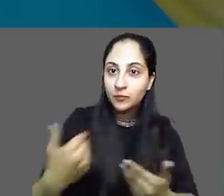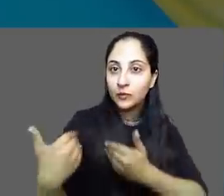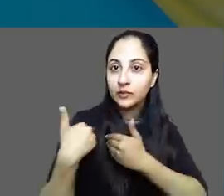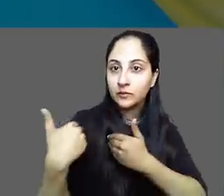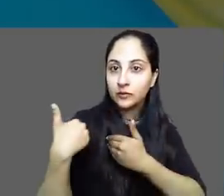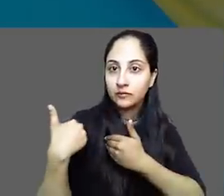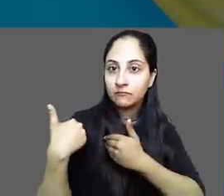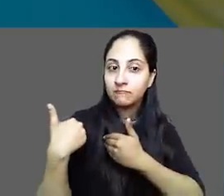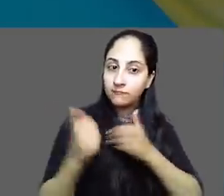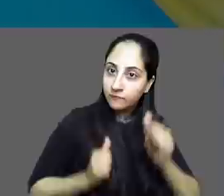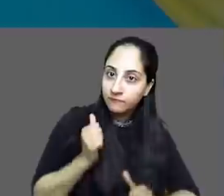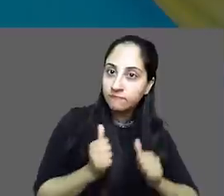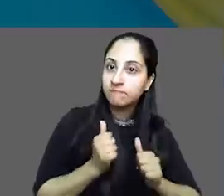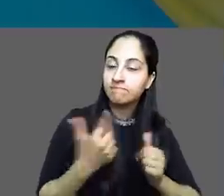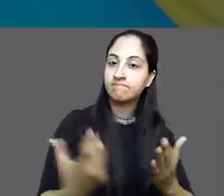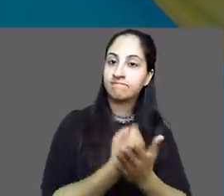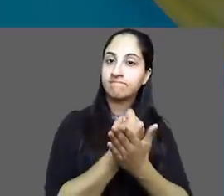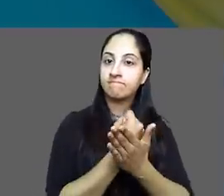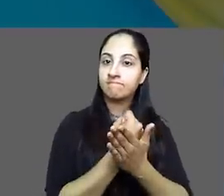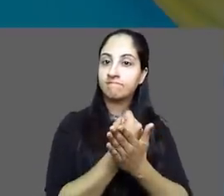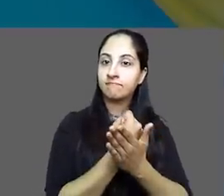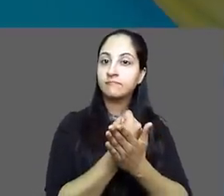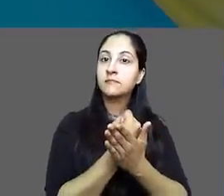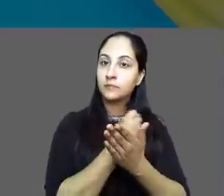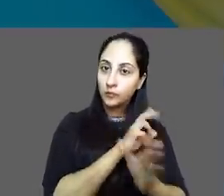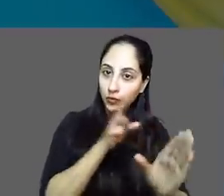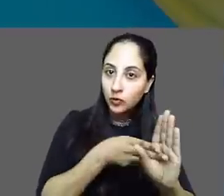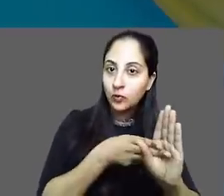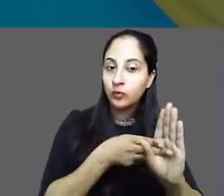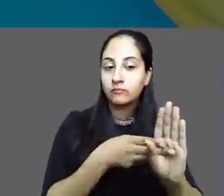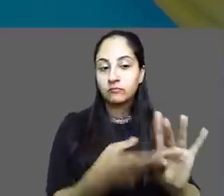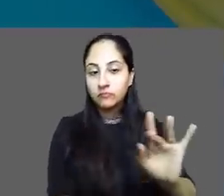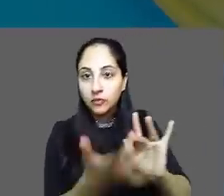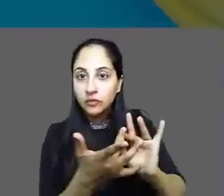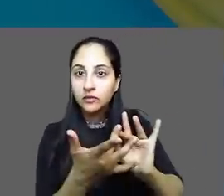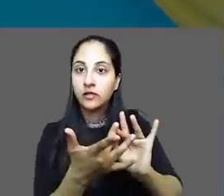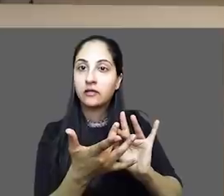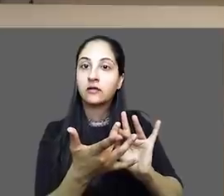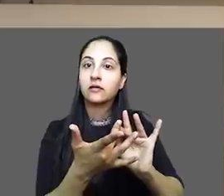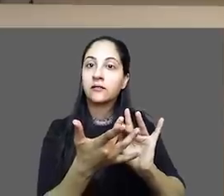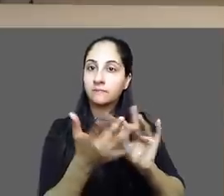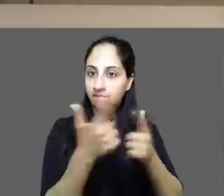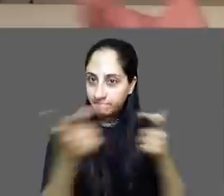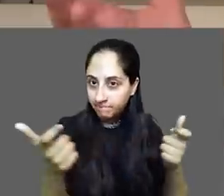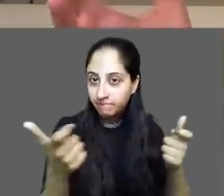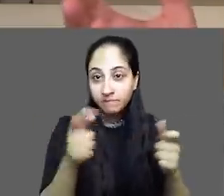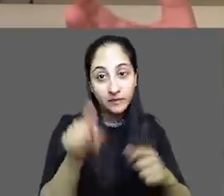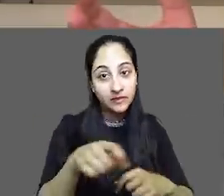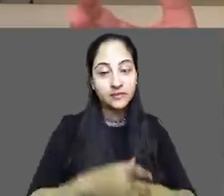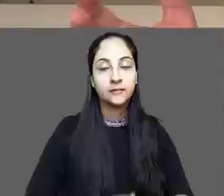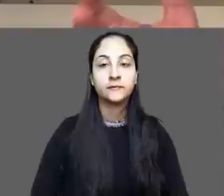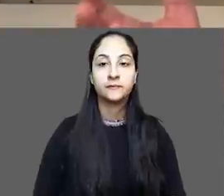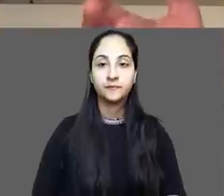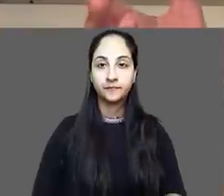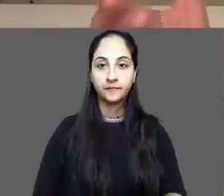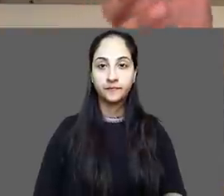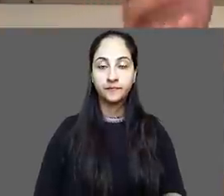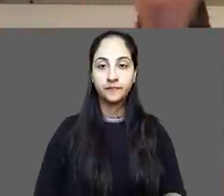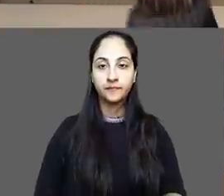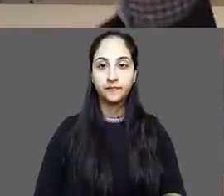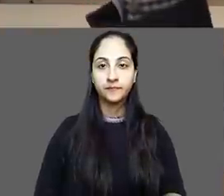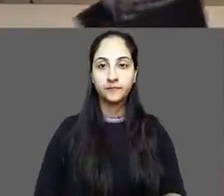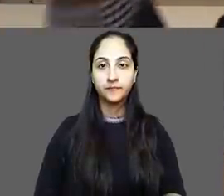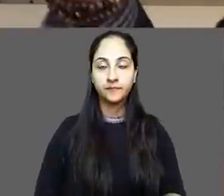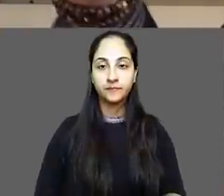and the upswing of. One of the most interesting stats of this pandemic, and I'm sure you've heard it too, was the amount of income inequality that it caused, that